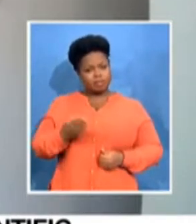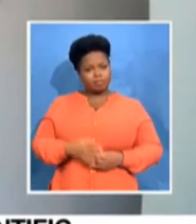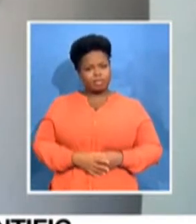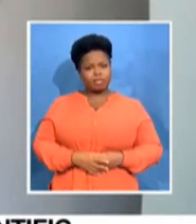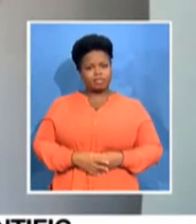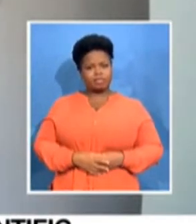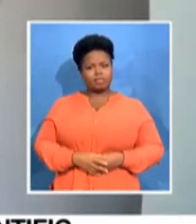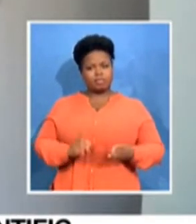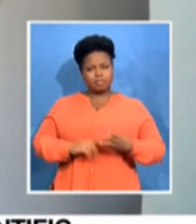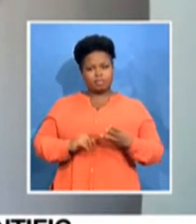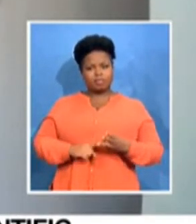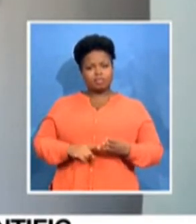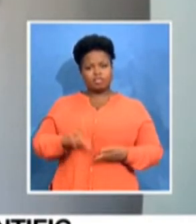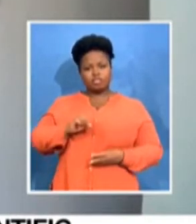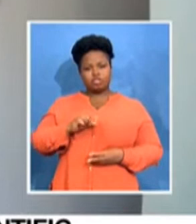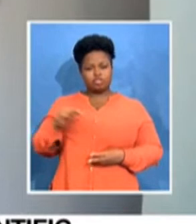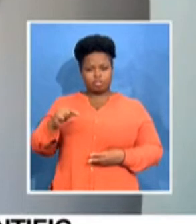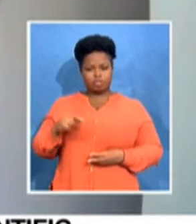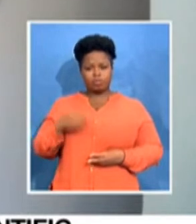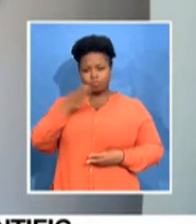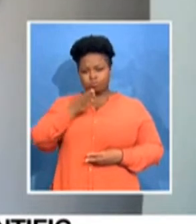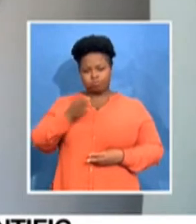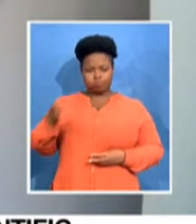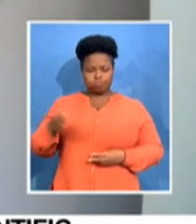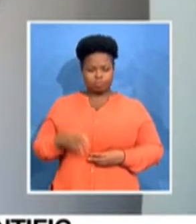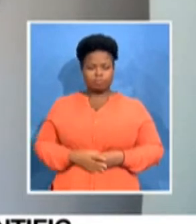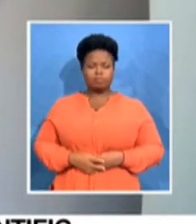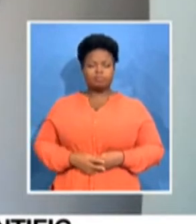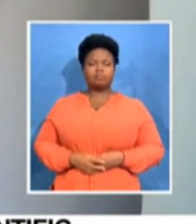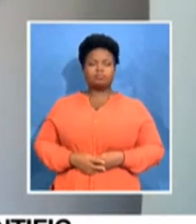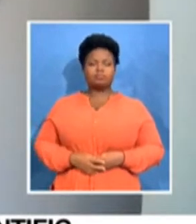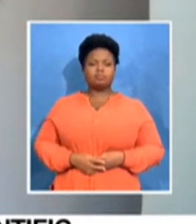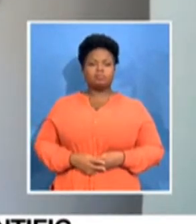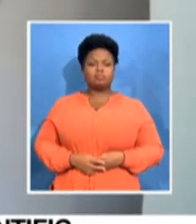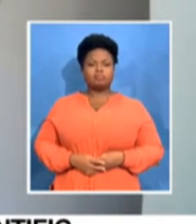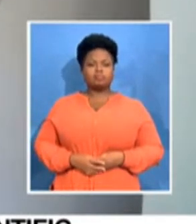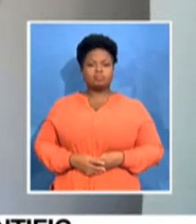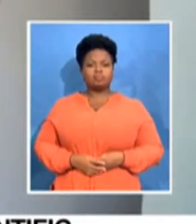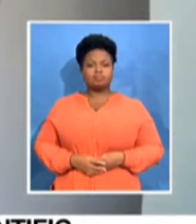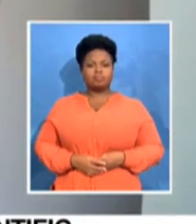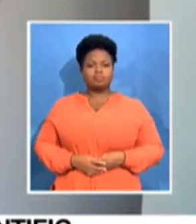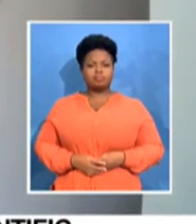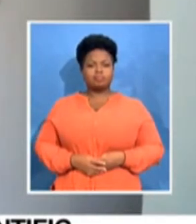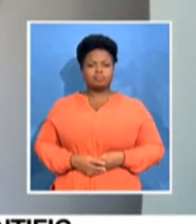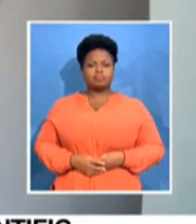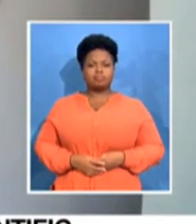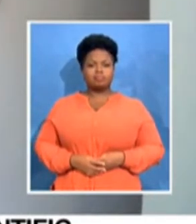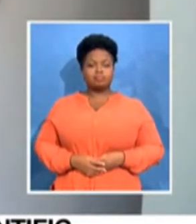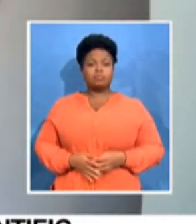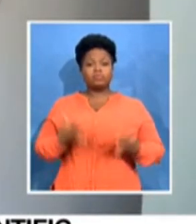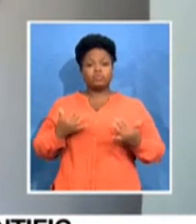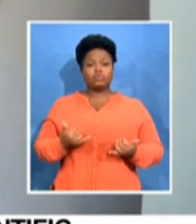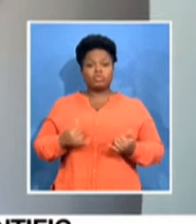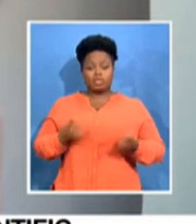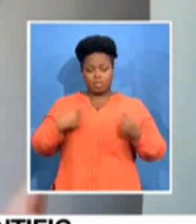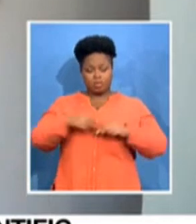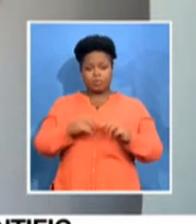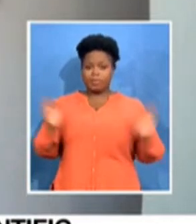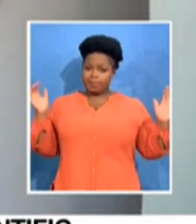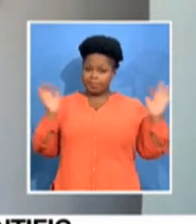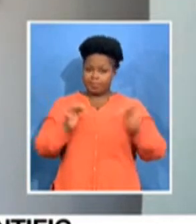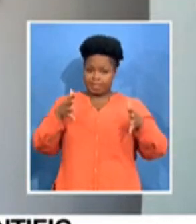presented. So today, what we come here to you is just to